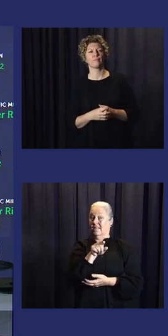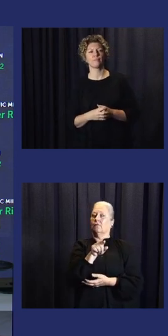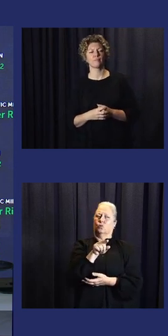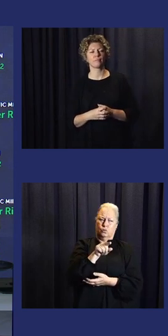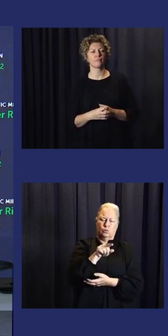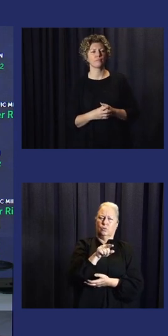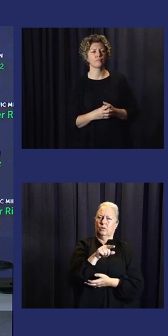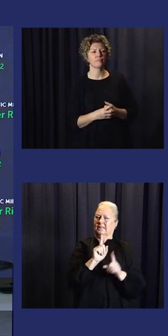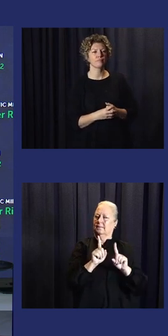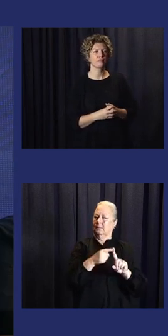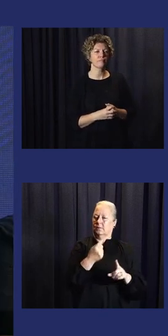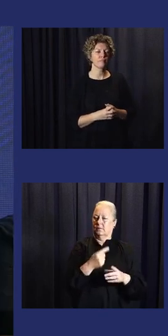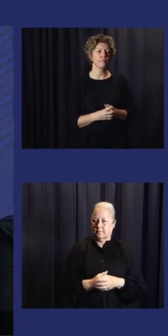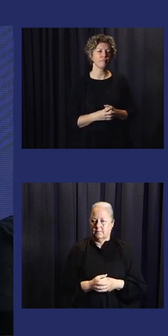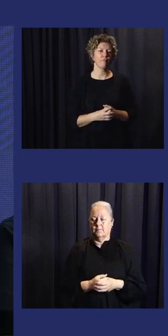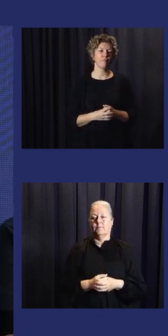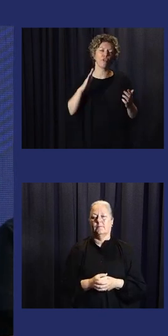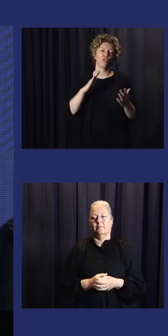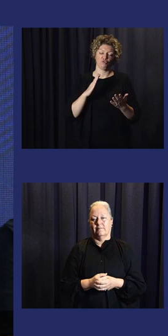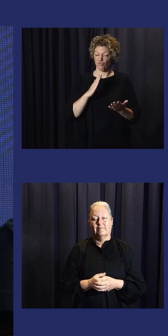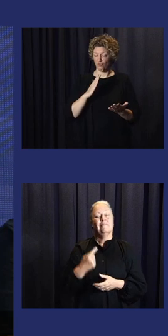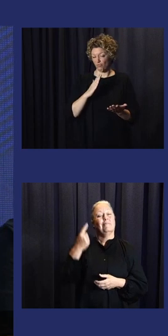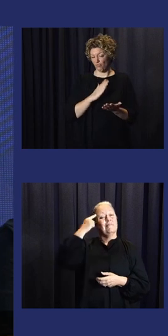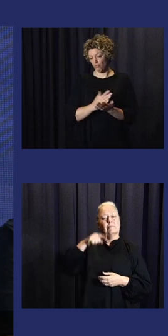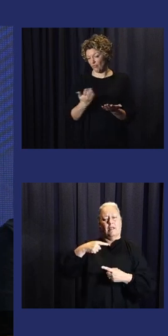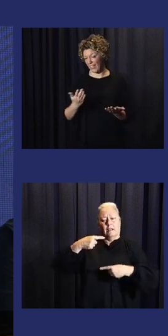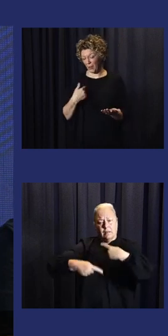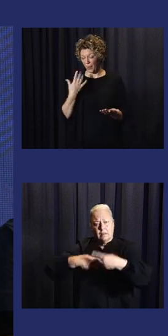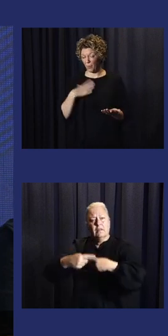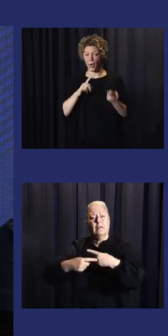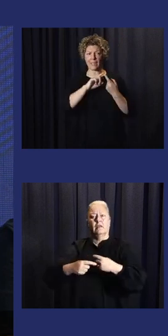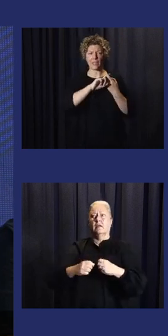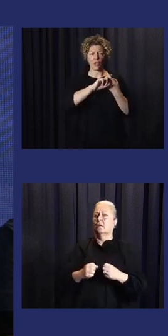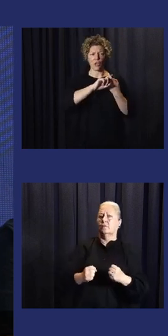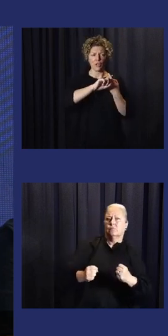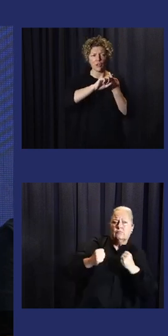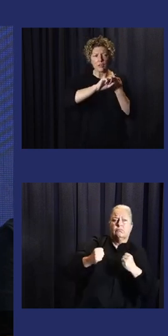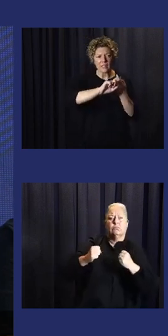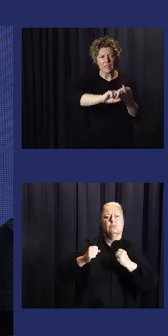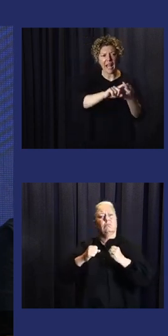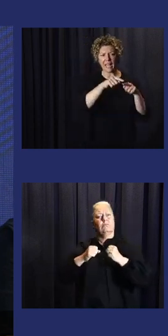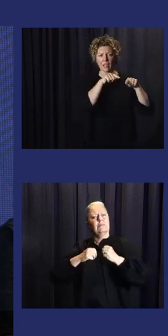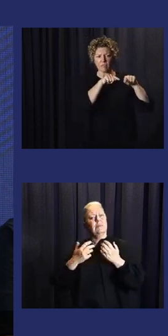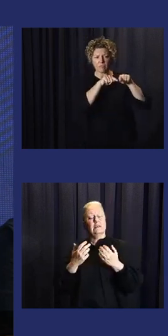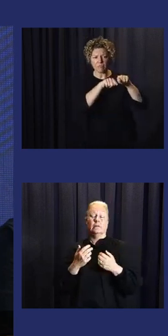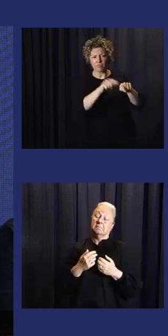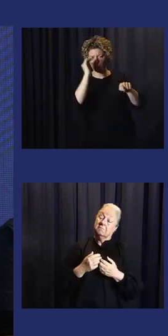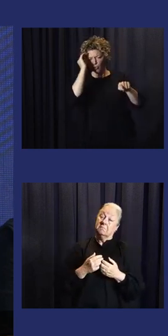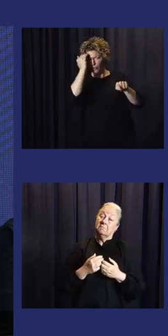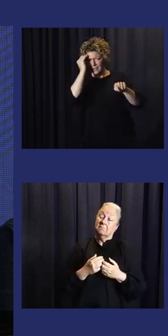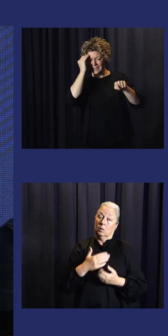important. In reality, sustainability and resilience are two sides of the same